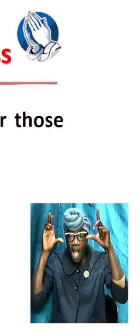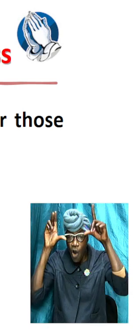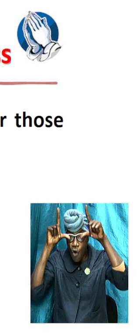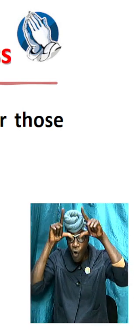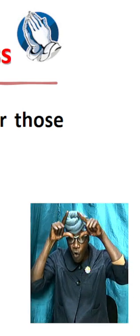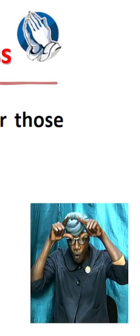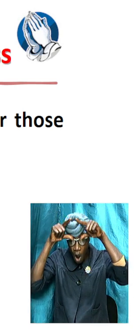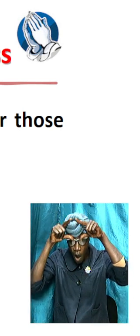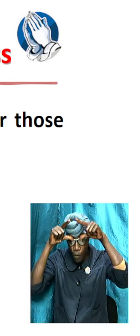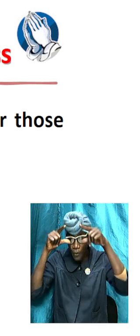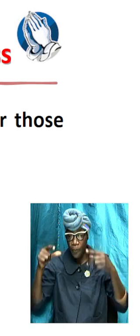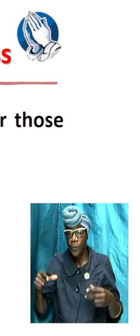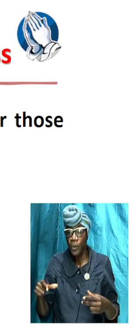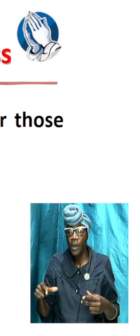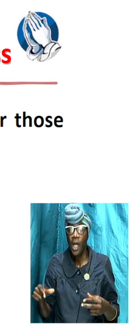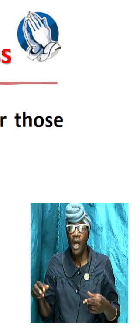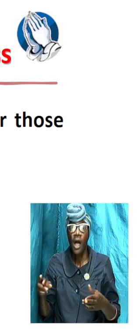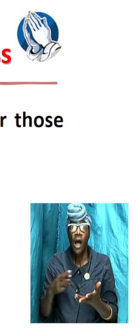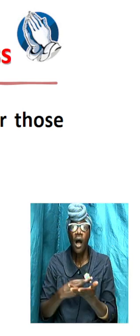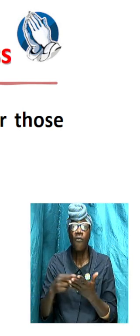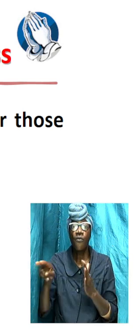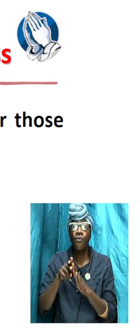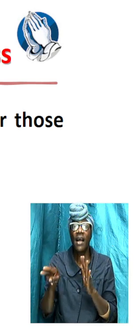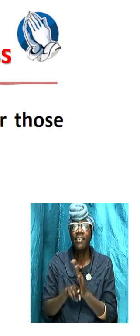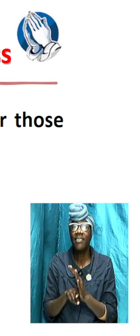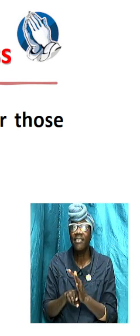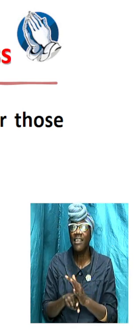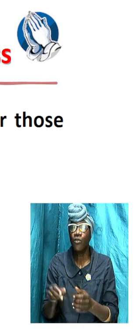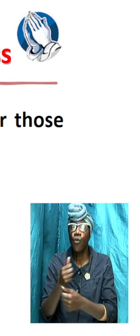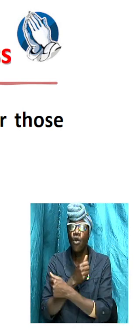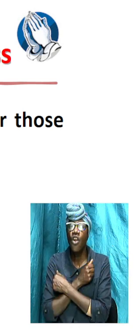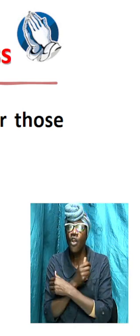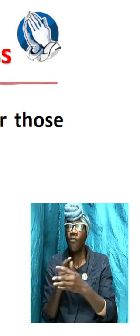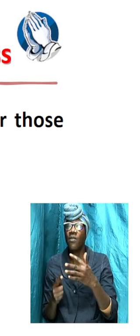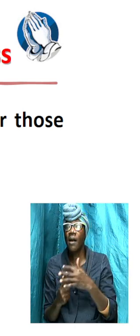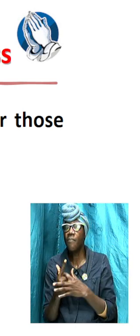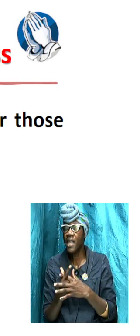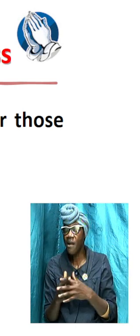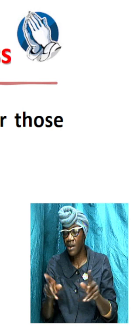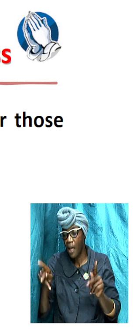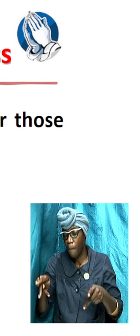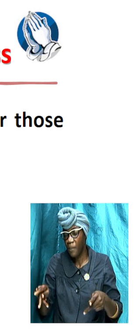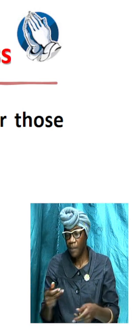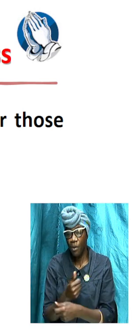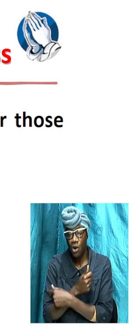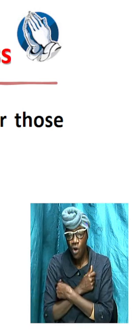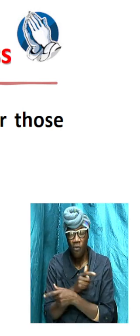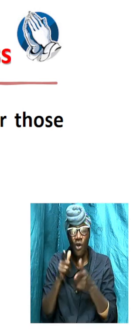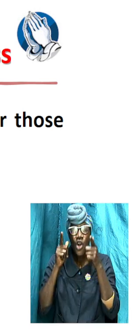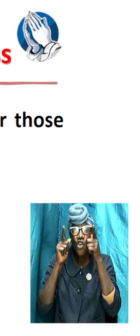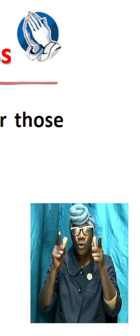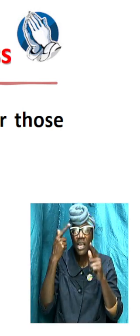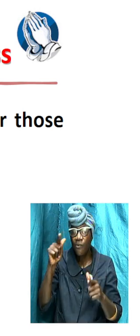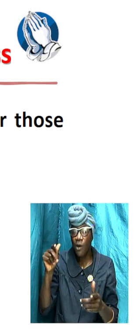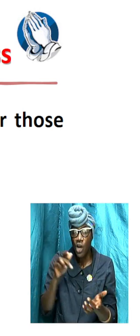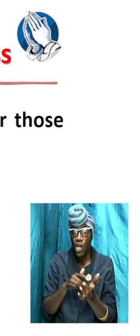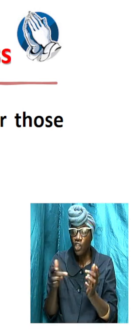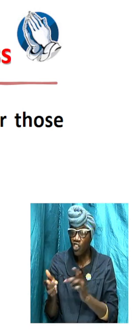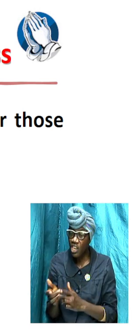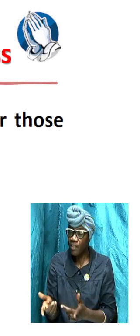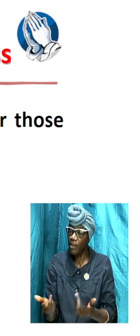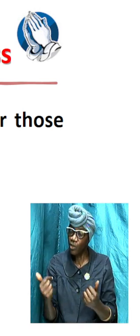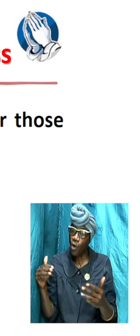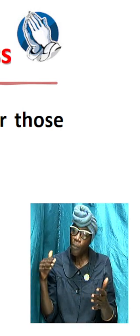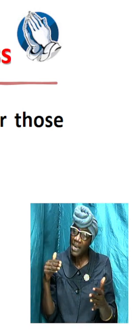for people who love the appearing. Crown of righteousness for people who are looking for the fact that Jesus is coming